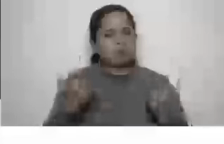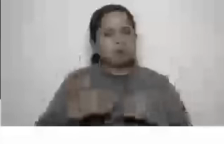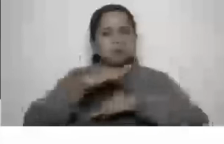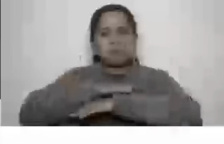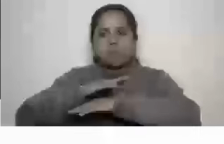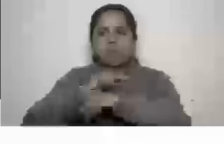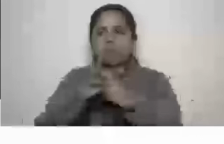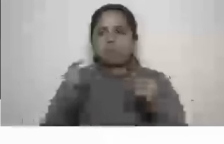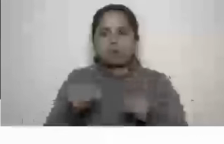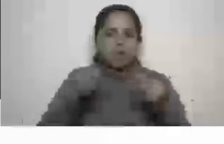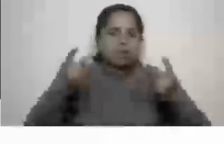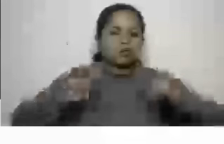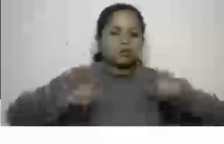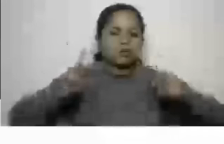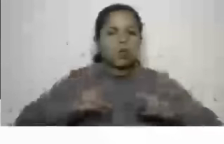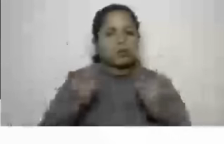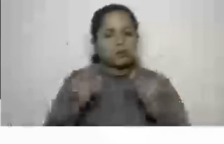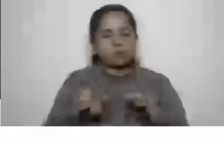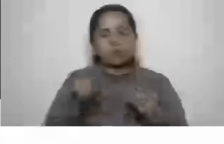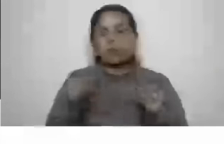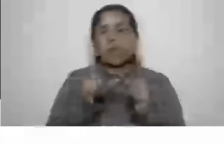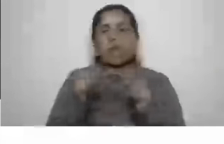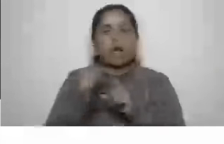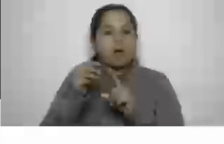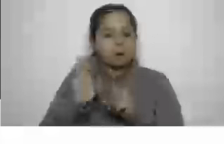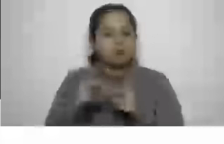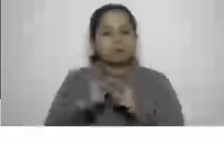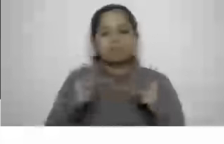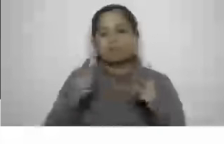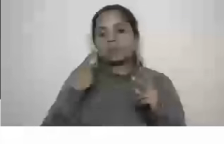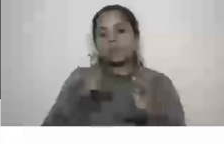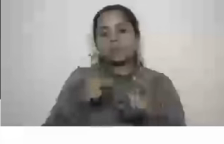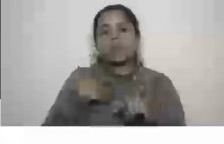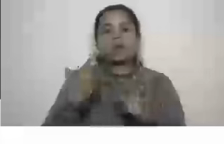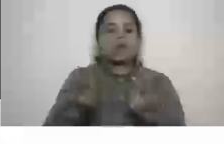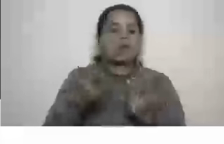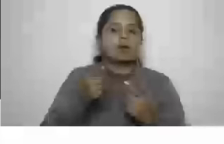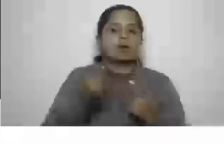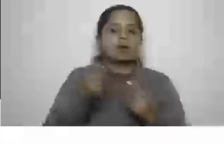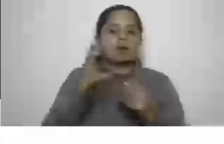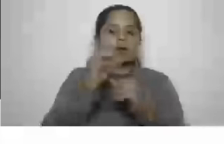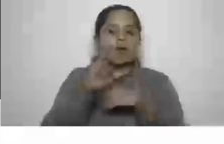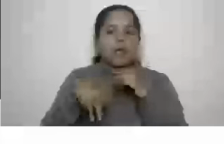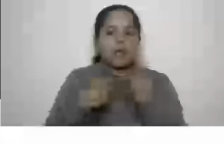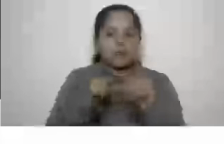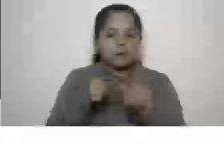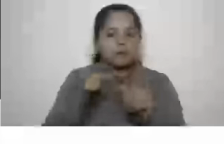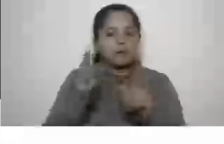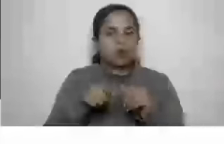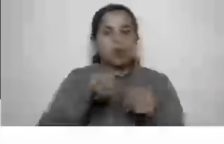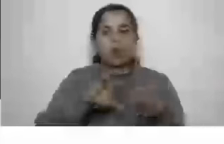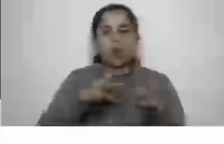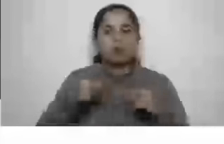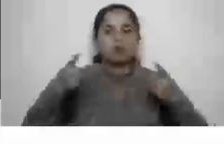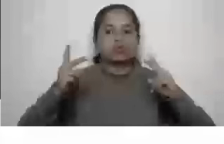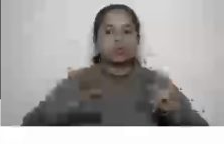can provide the translation. Again, there are some apps as well. If we just point the device camera, that app automatically